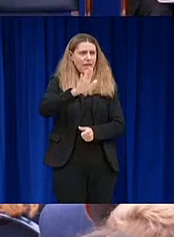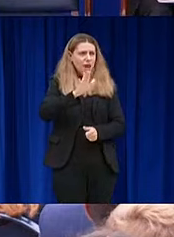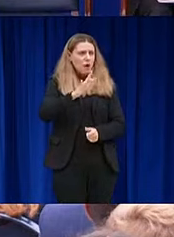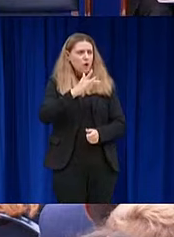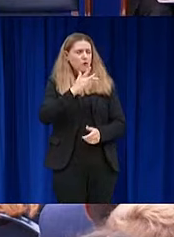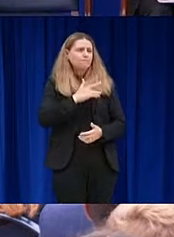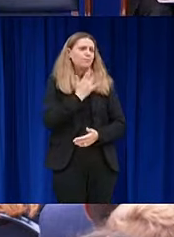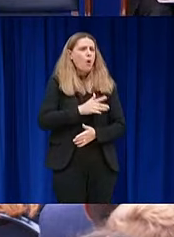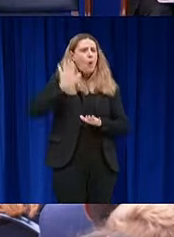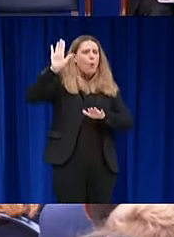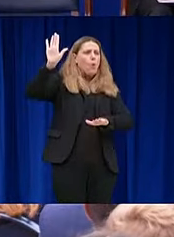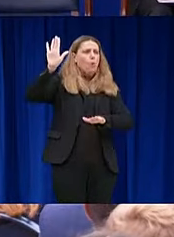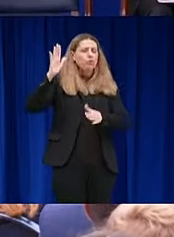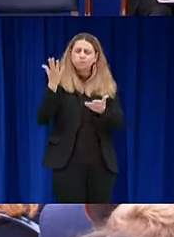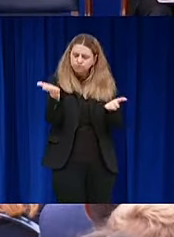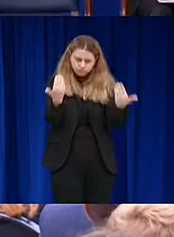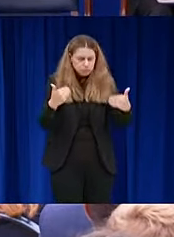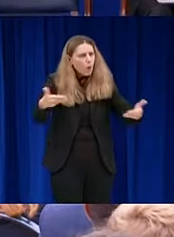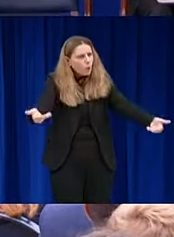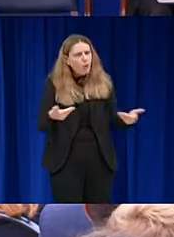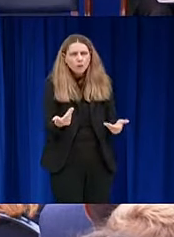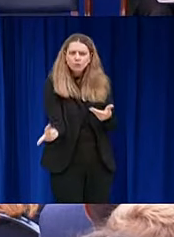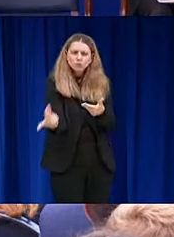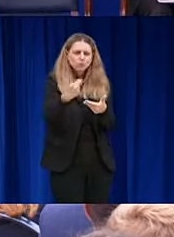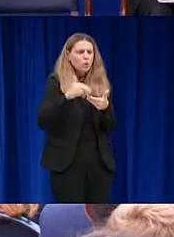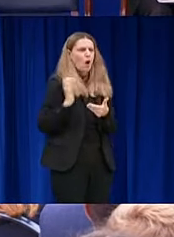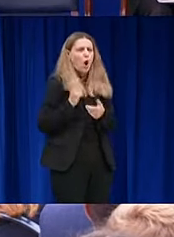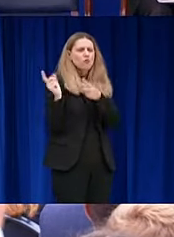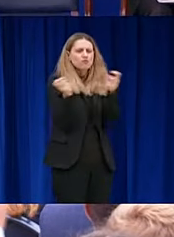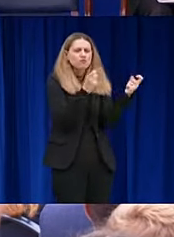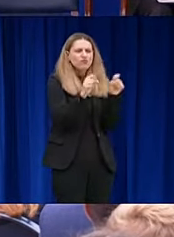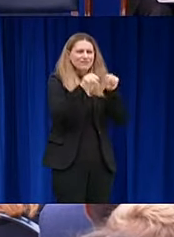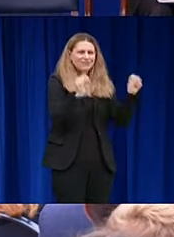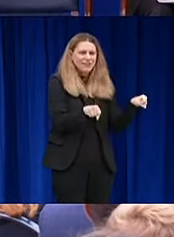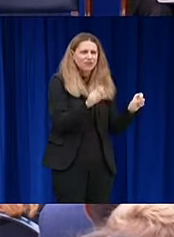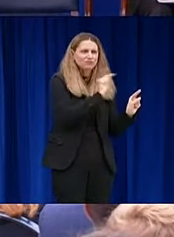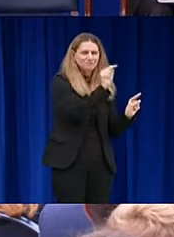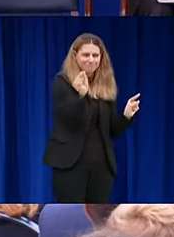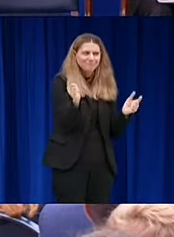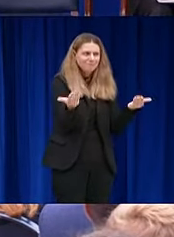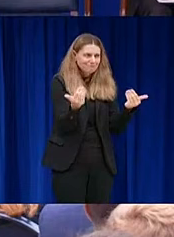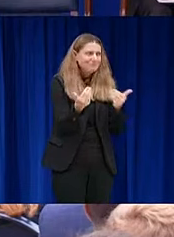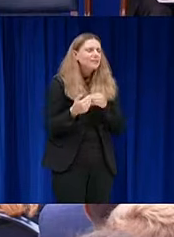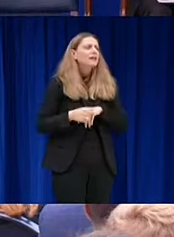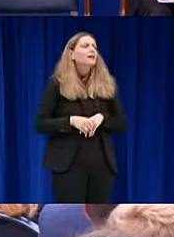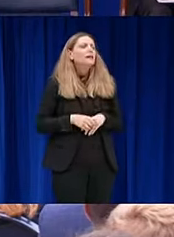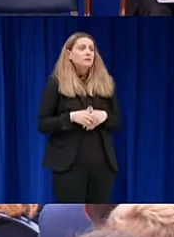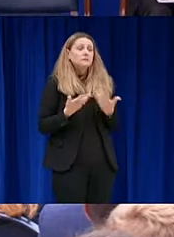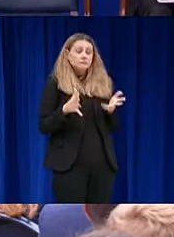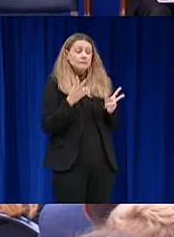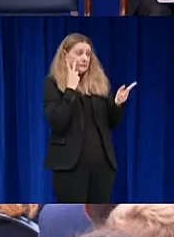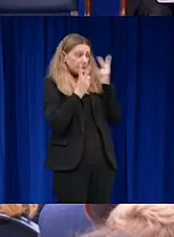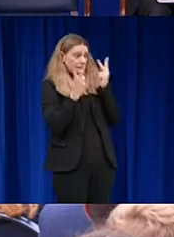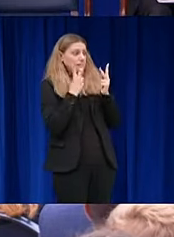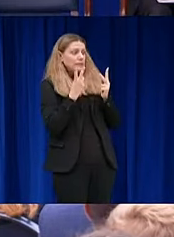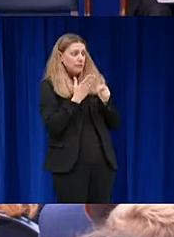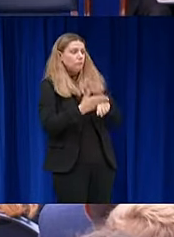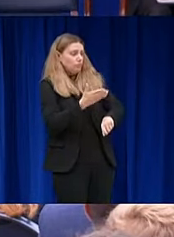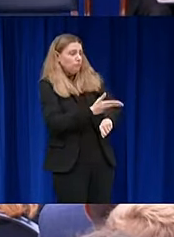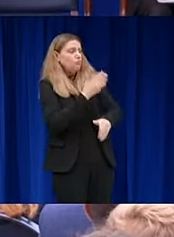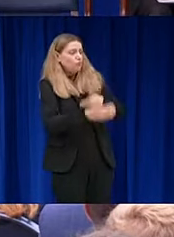stations. There have been notable points of progress all along our all-volunteer